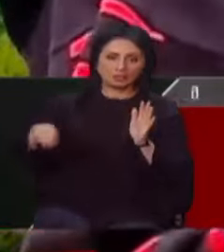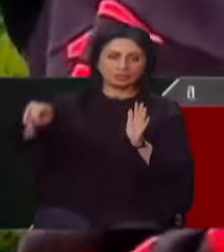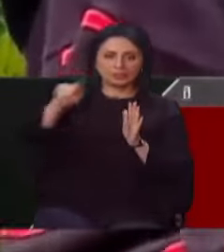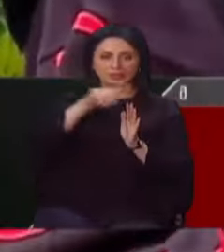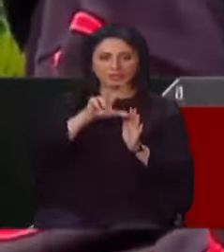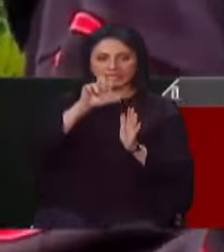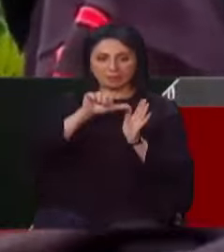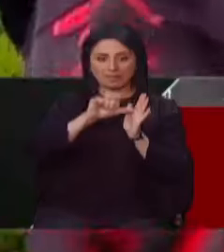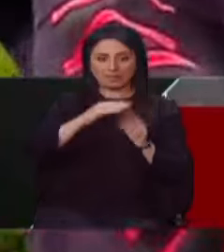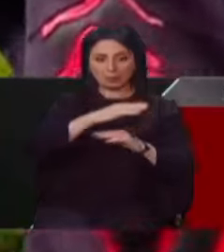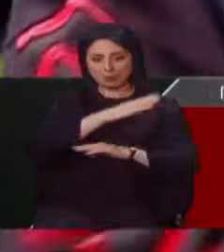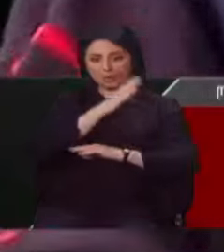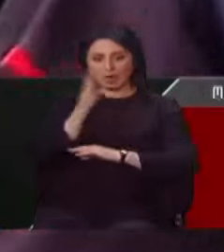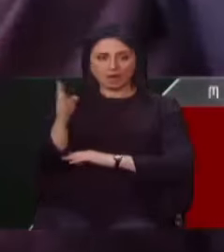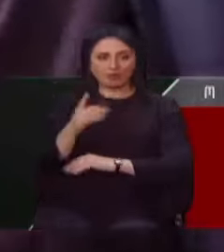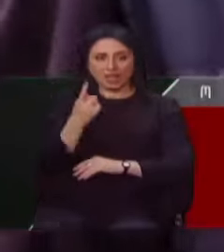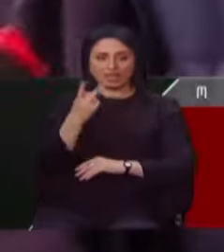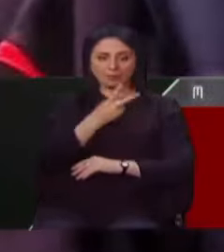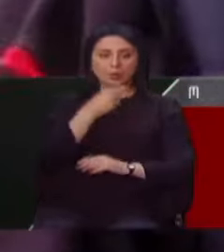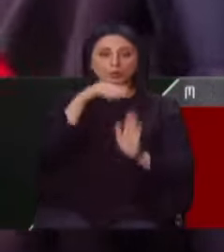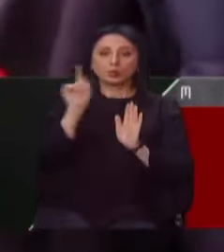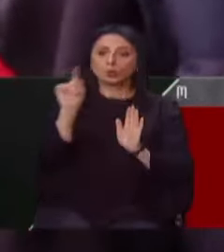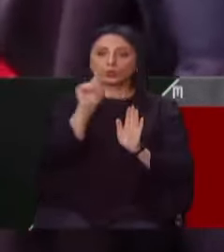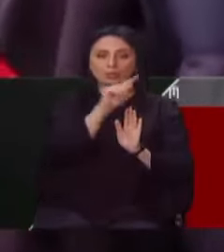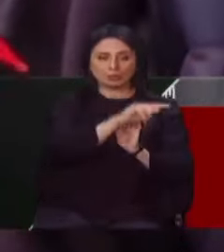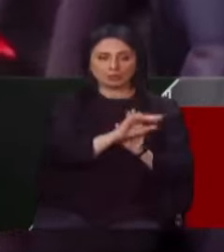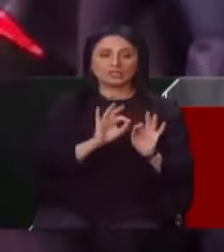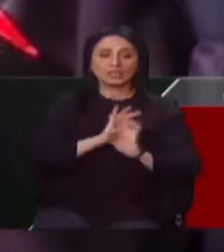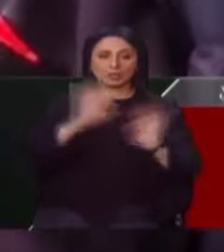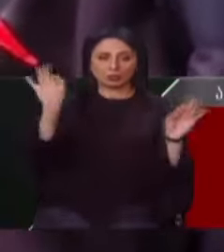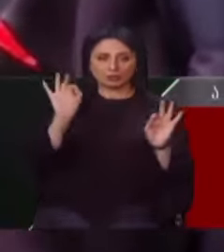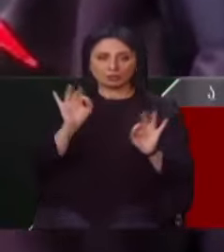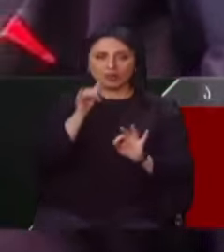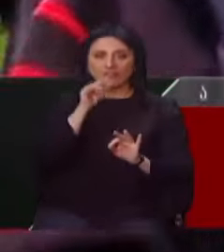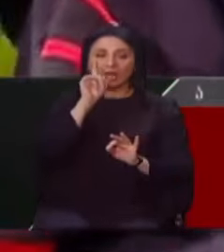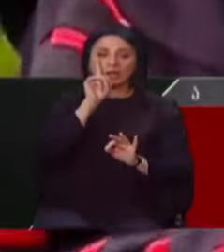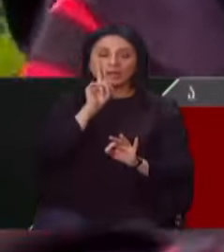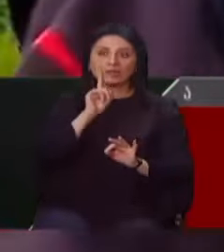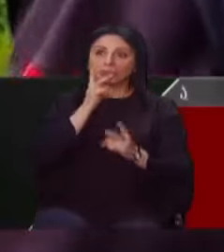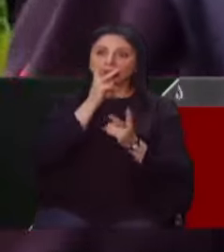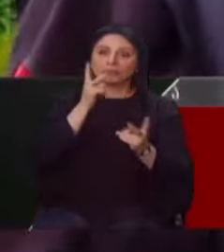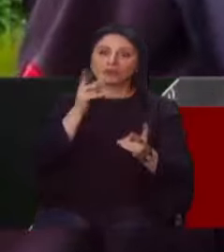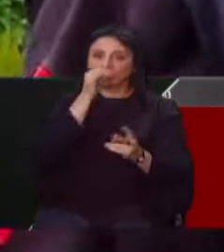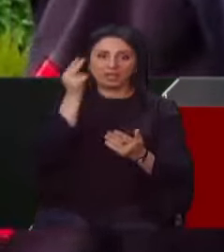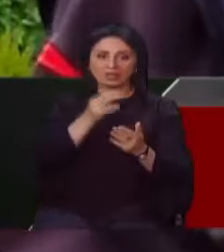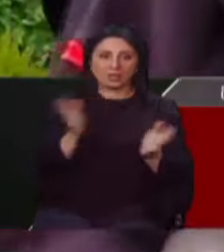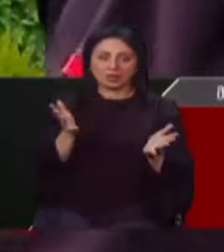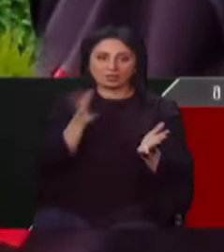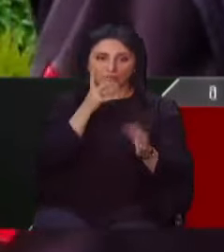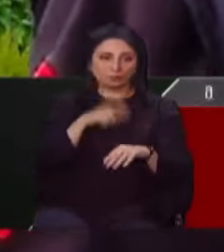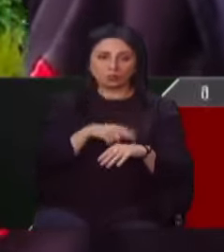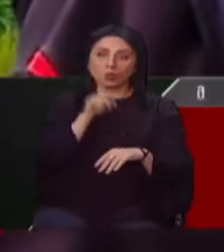Sama Samosi Gradusiari, Ertibio Rezocati, Sao Sareba, Zigver Datque, Zigmas Vers Dahata, Kesmit